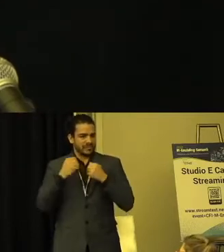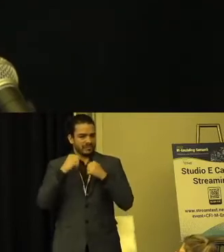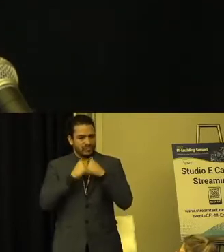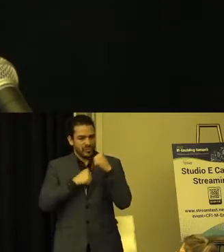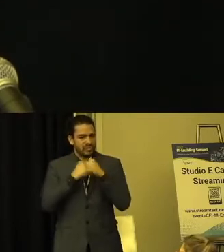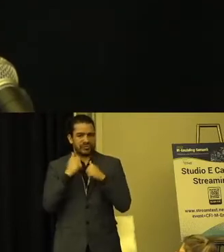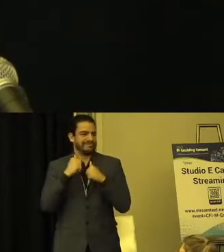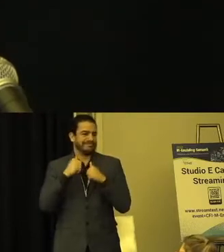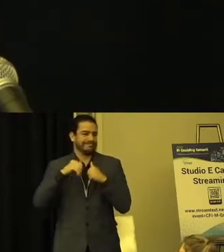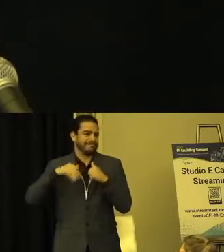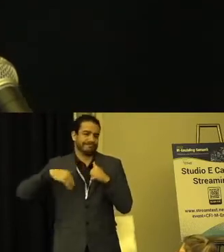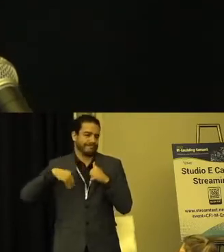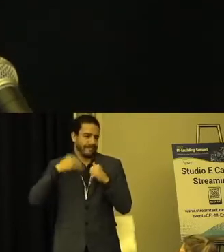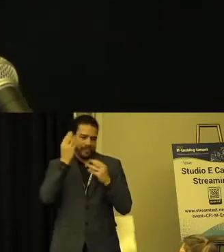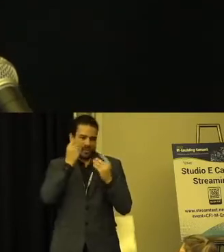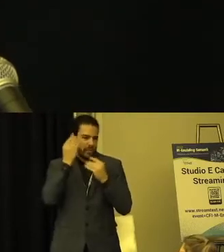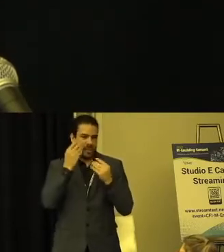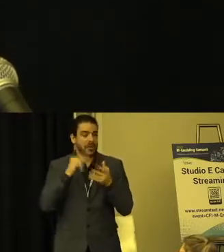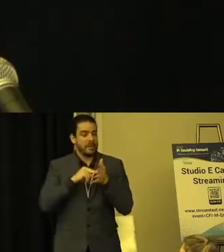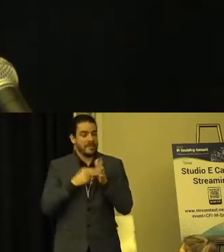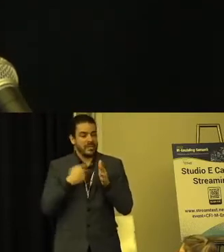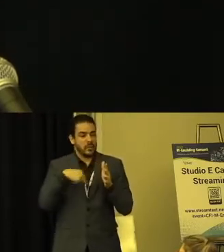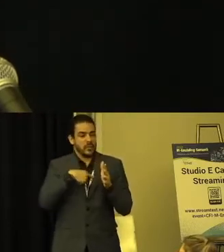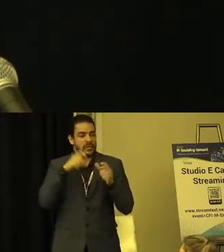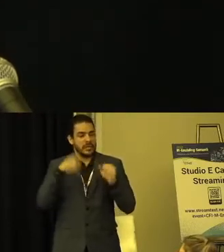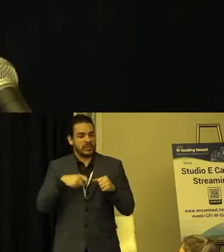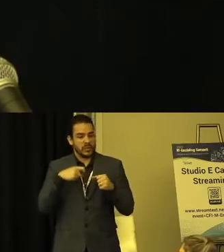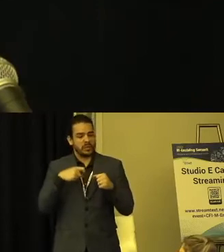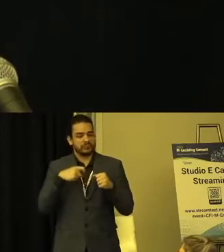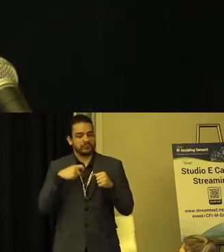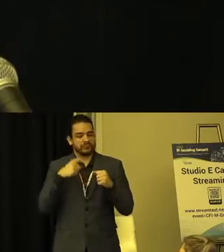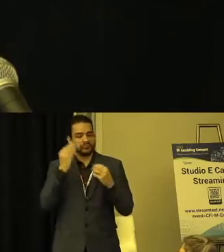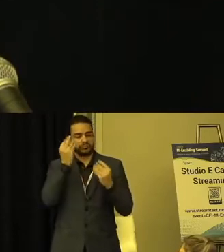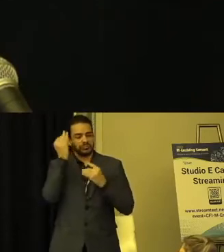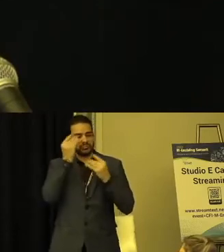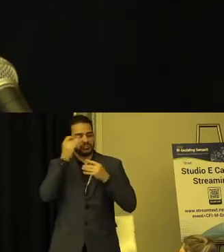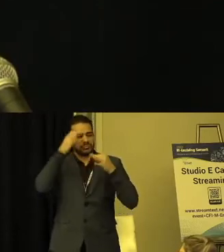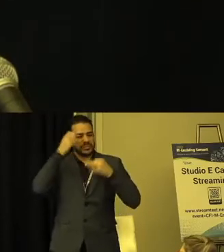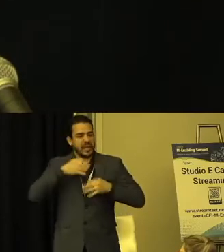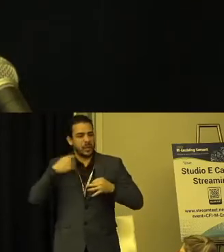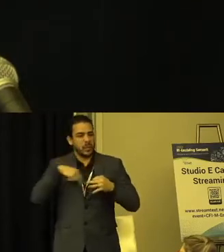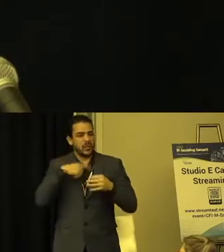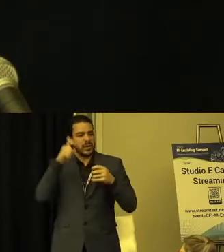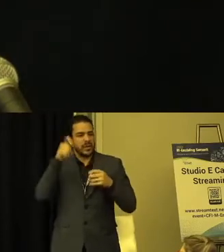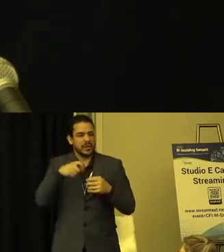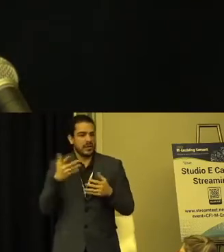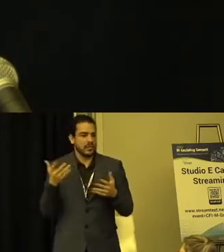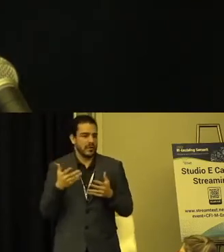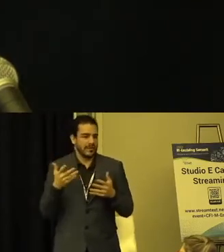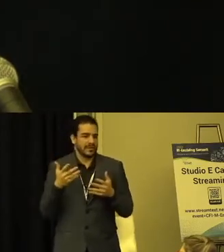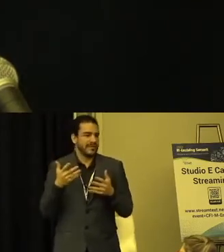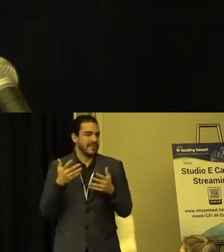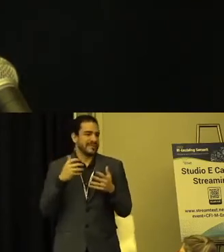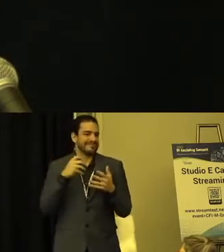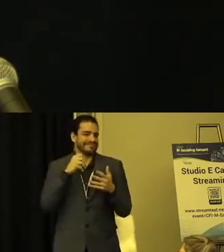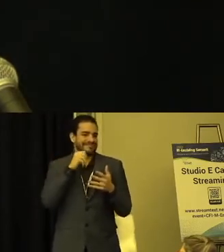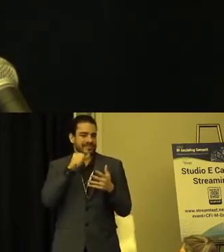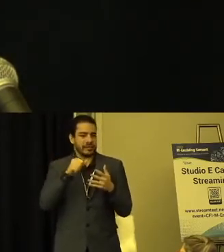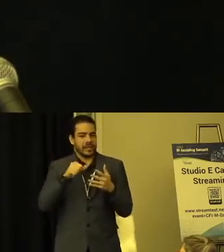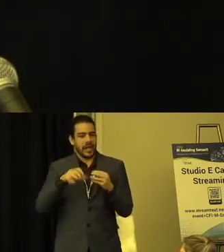opportunity to think through what do we need. You know, we won't have the additional staffing. Judy will be